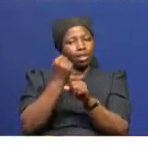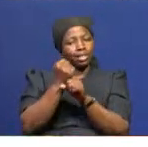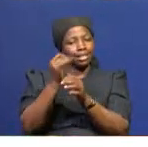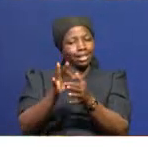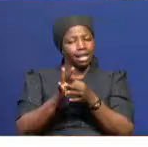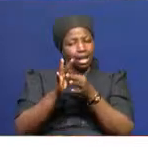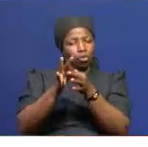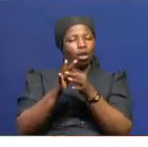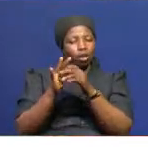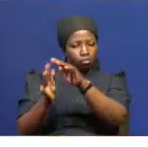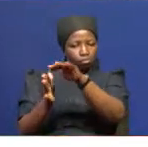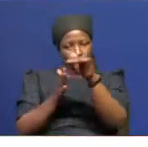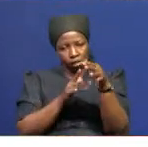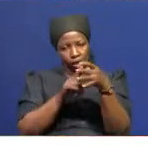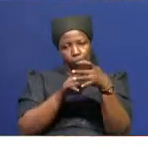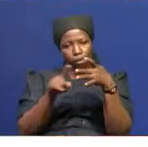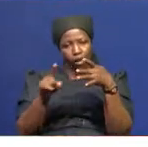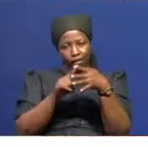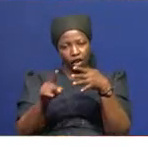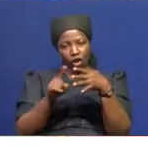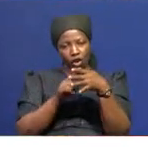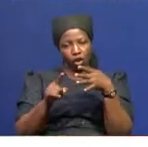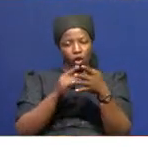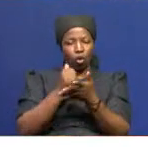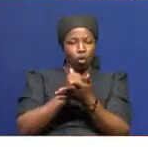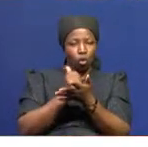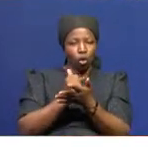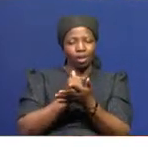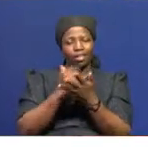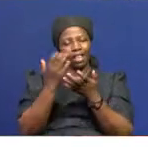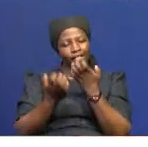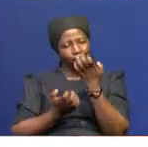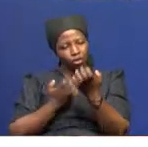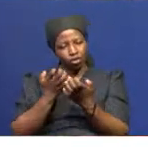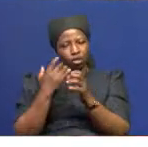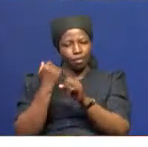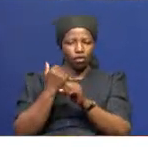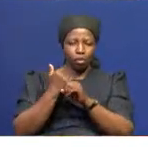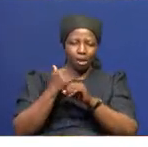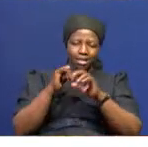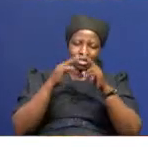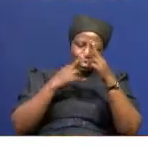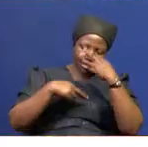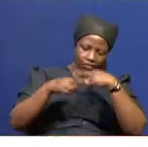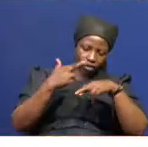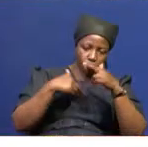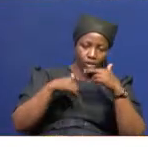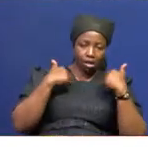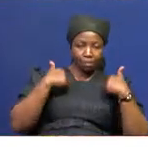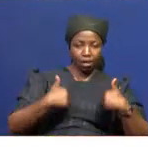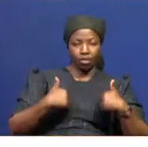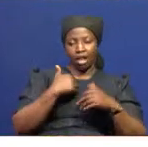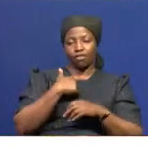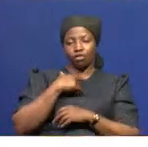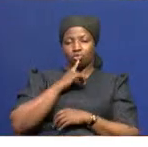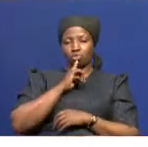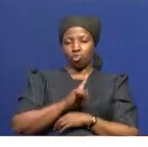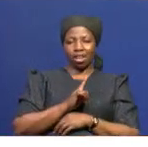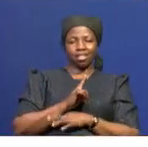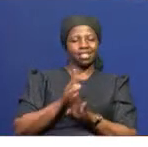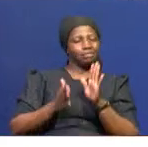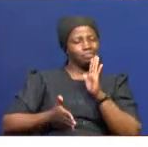relations. 4, regular audits, evaluations, and performance review. I have directed an